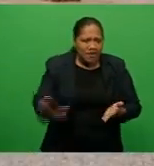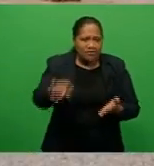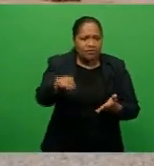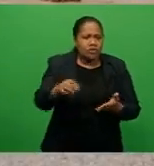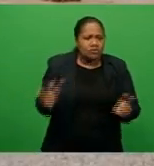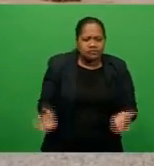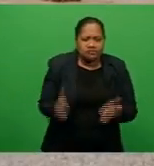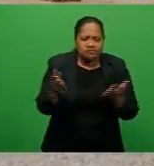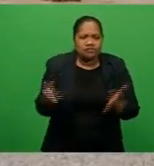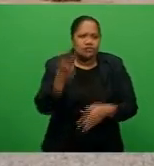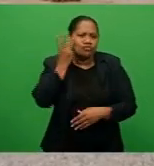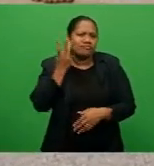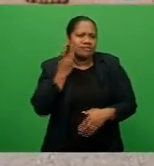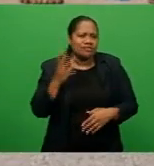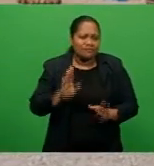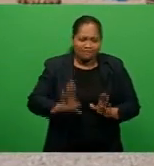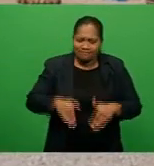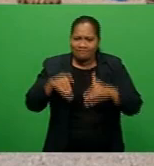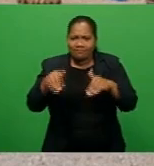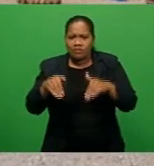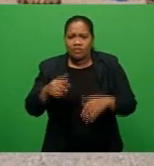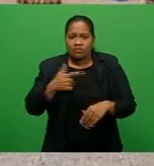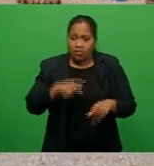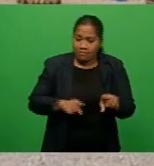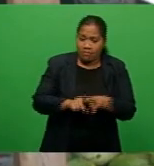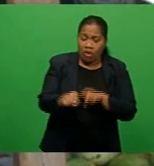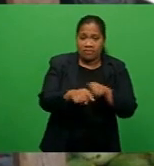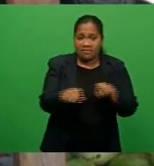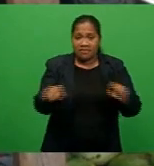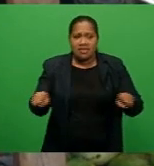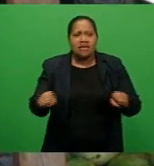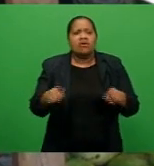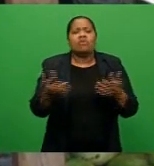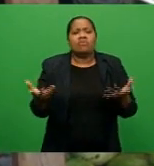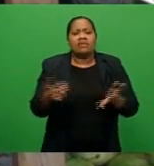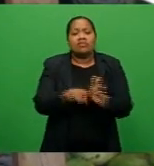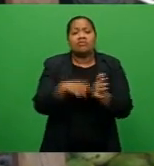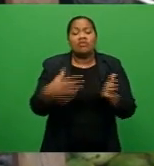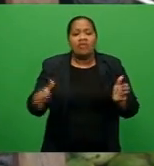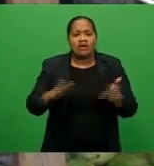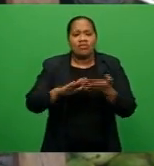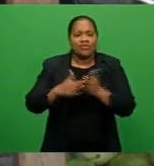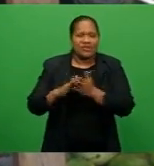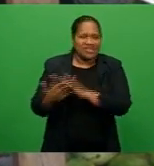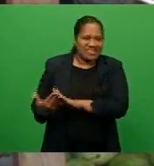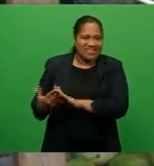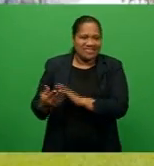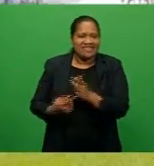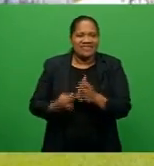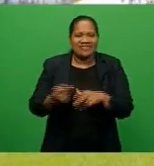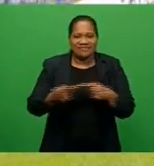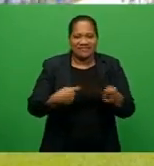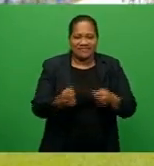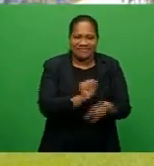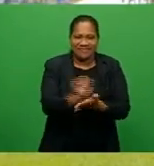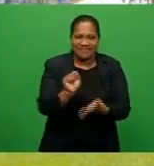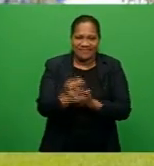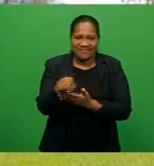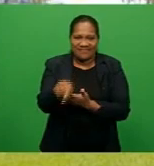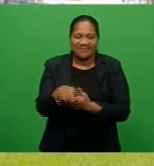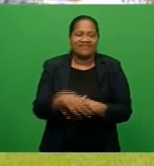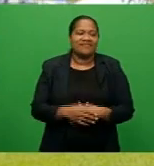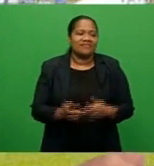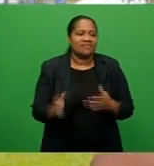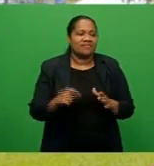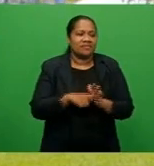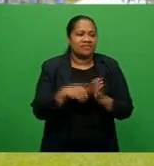women participation, as majority are vendors within the Vaiwai community. We are in the process of establishing a cooperative. Why